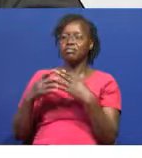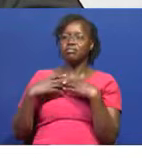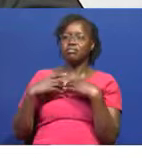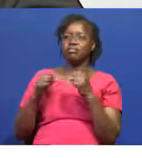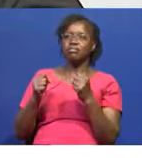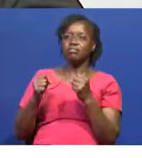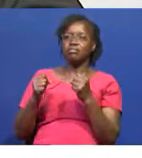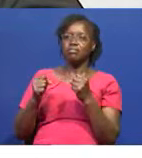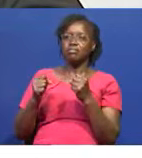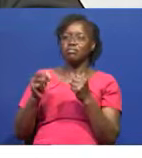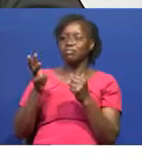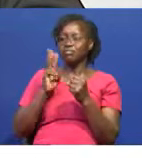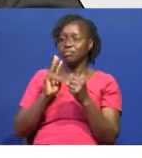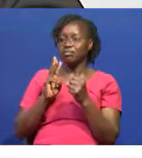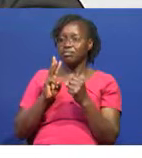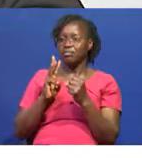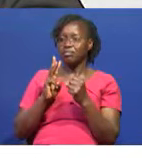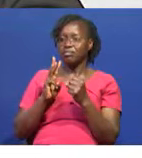health, water,